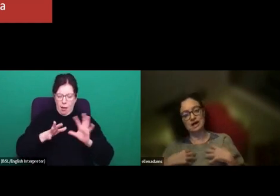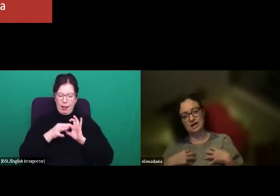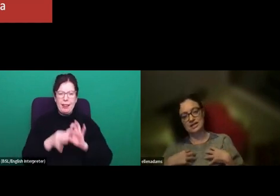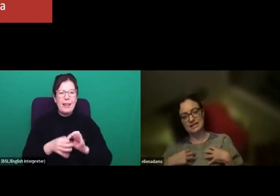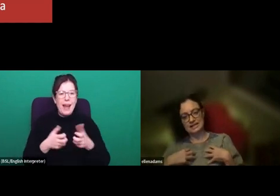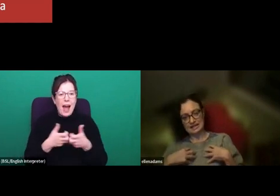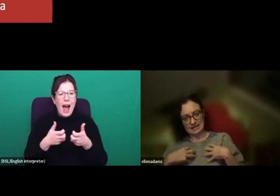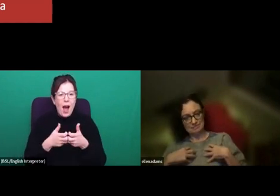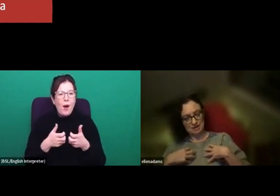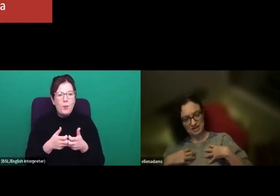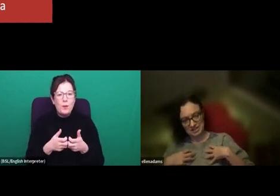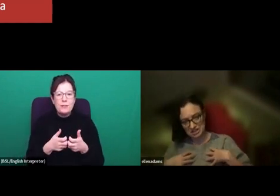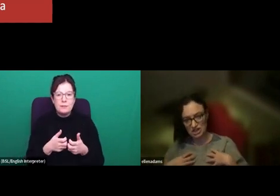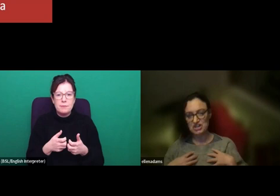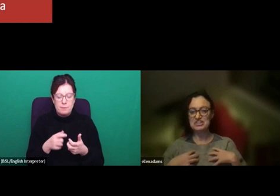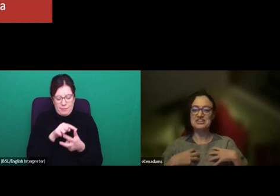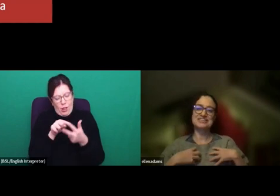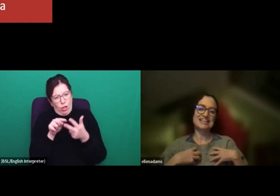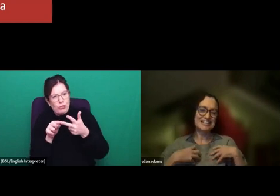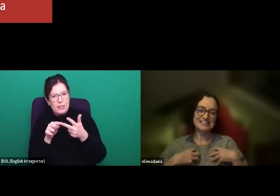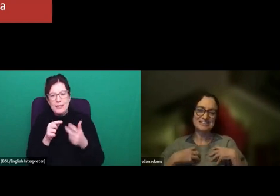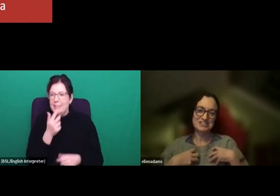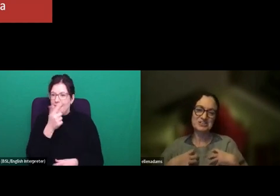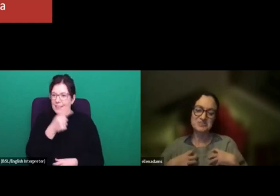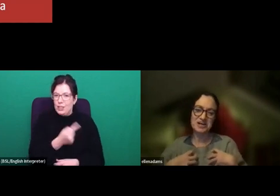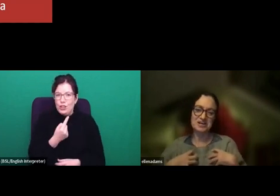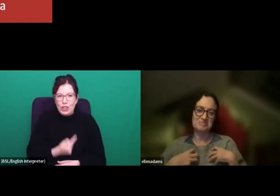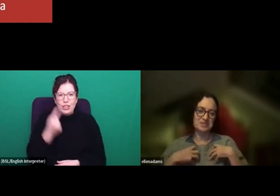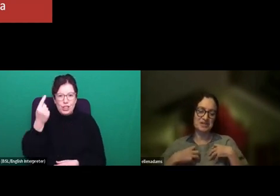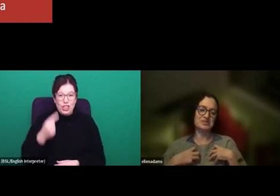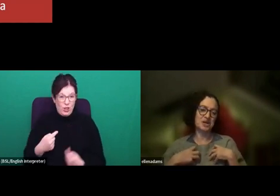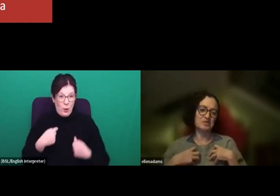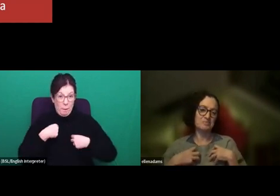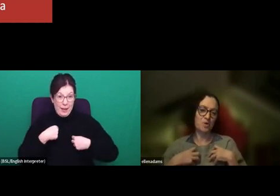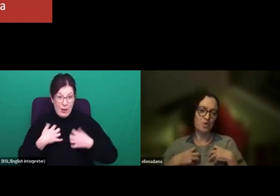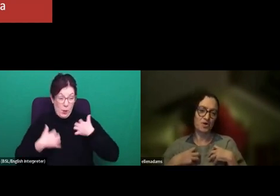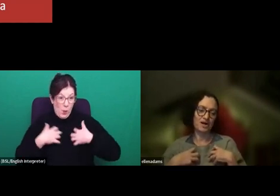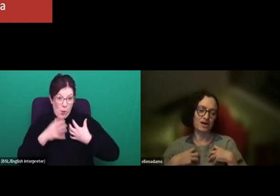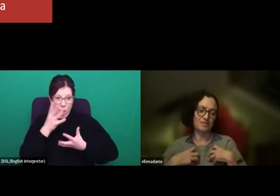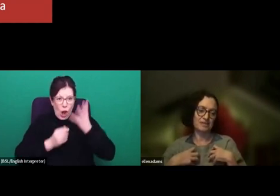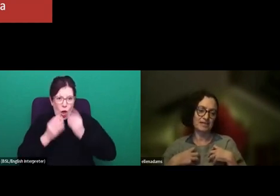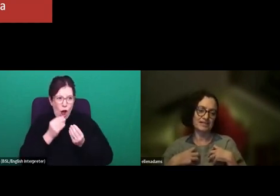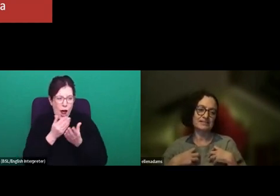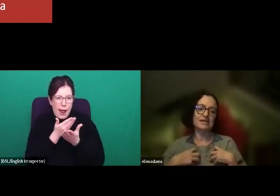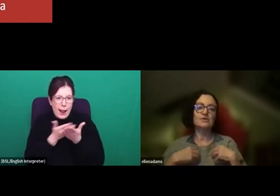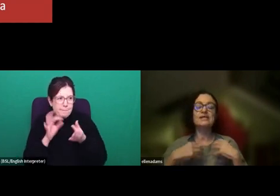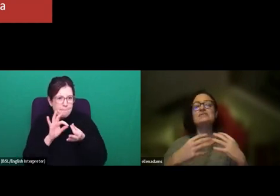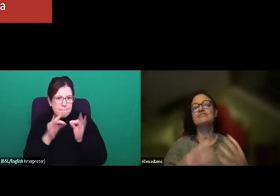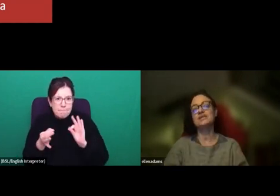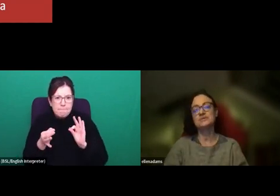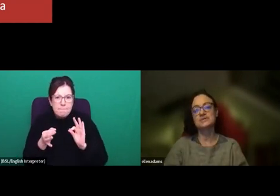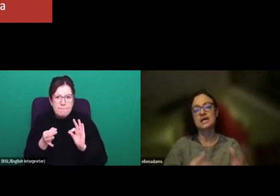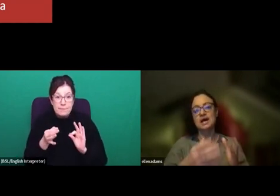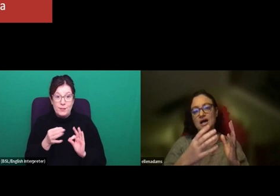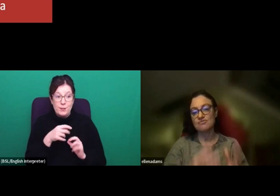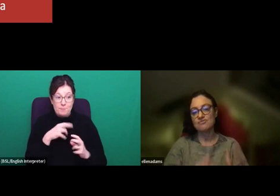was that I, and my learners keen to know more, BSL